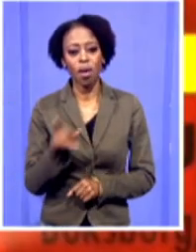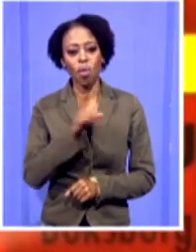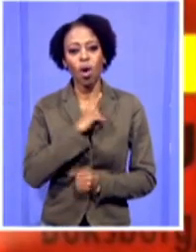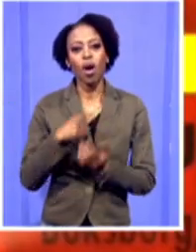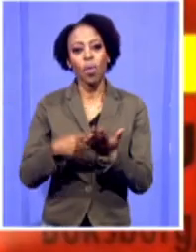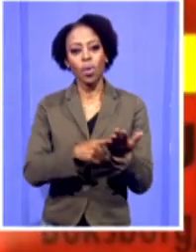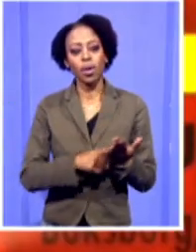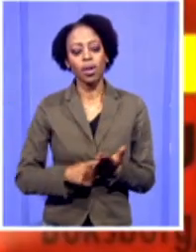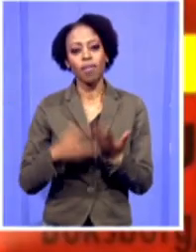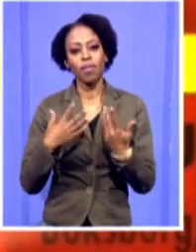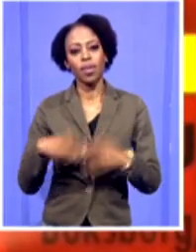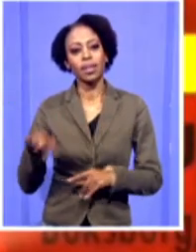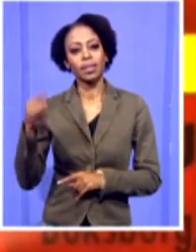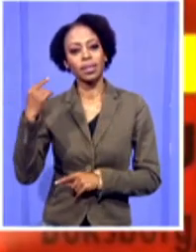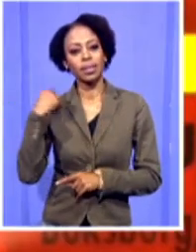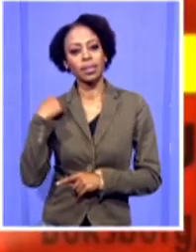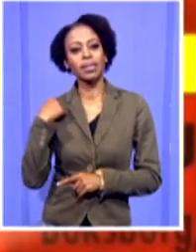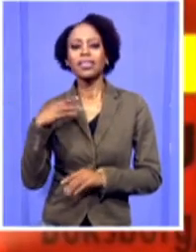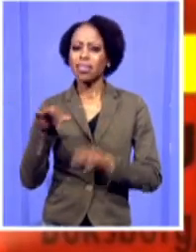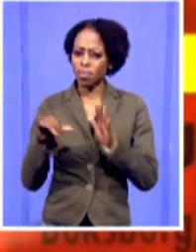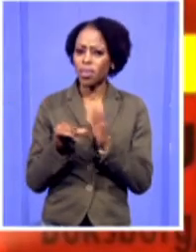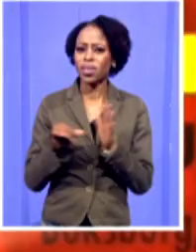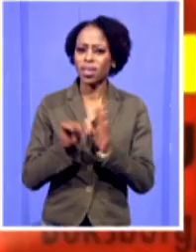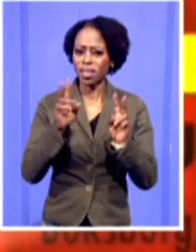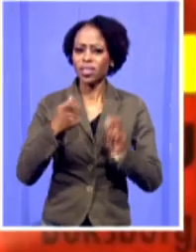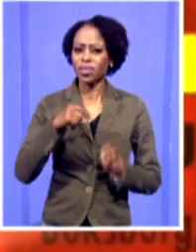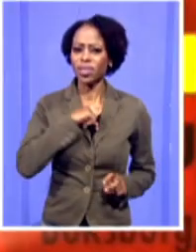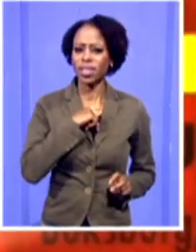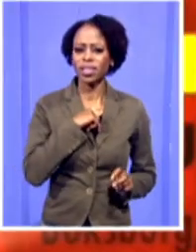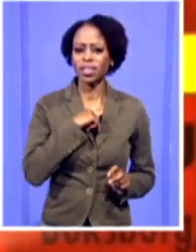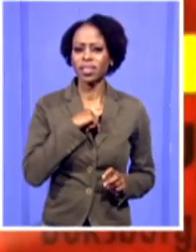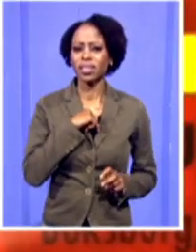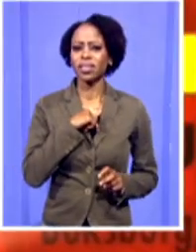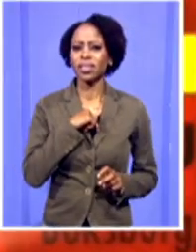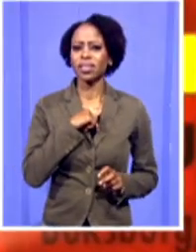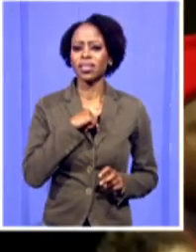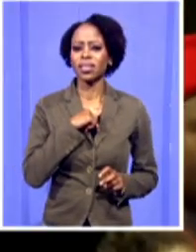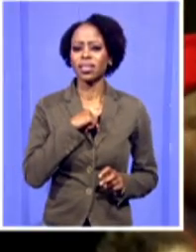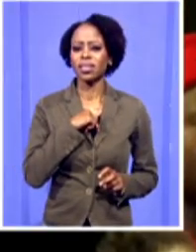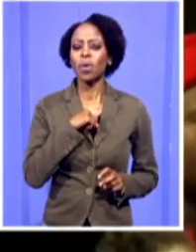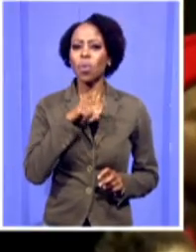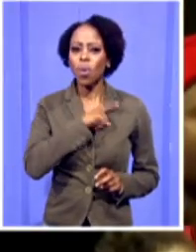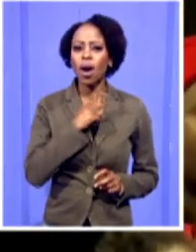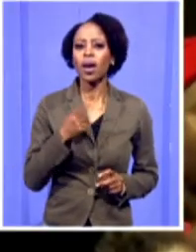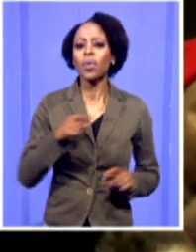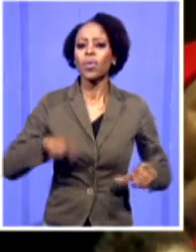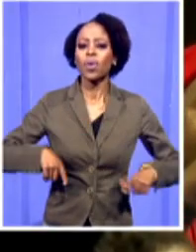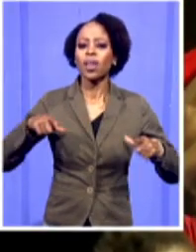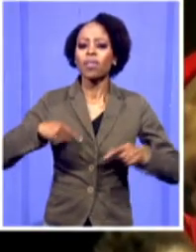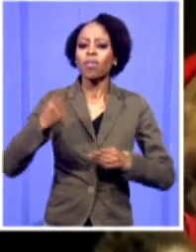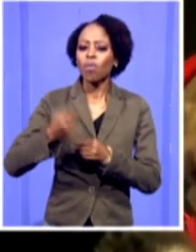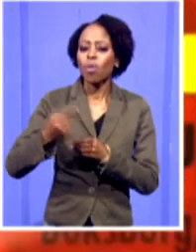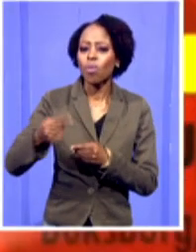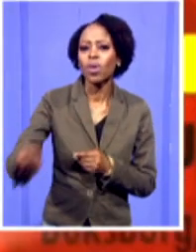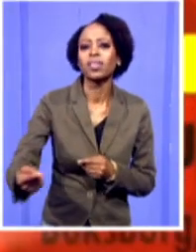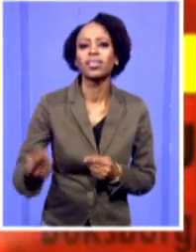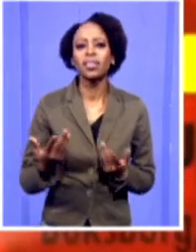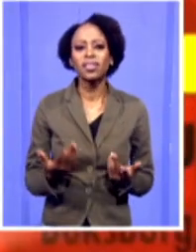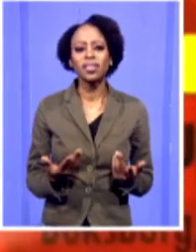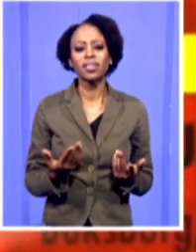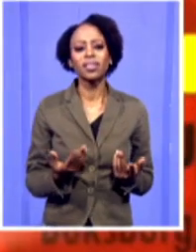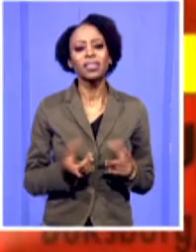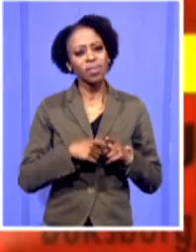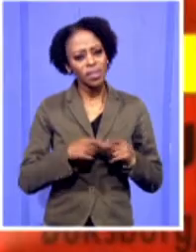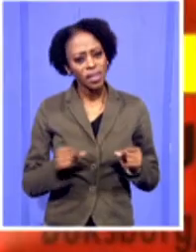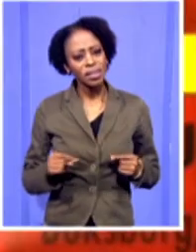it yesterday. It's a fundamental issue for us, Chair. We're not reopening on a day-to-day basis. Comrade, finish